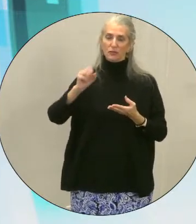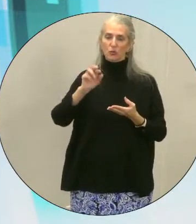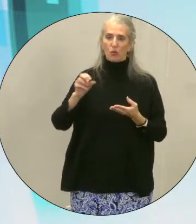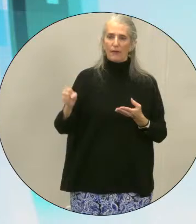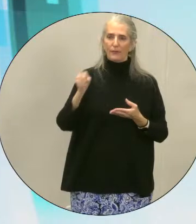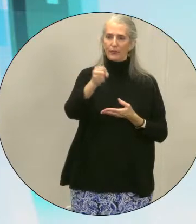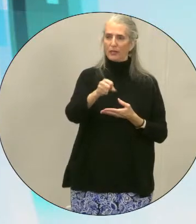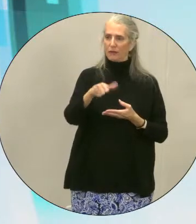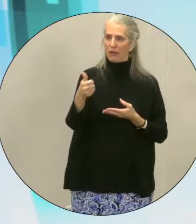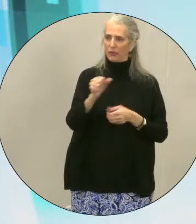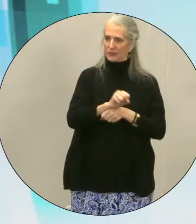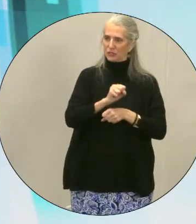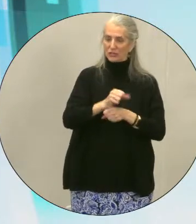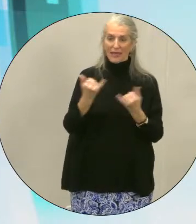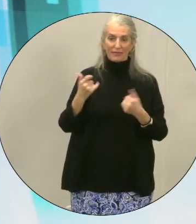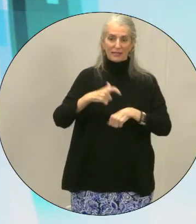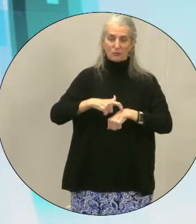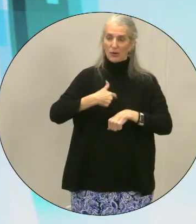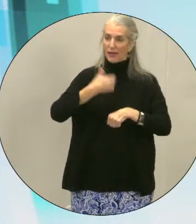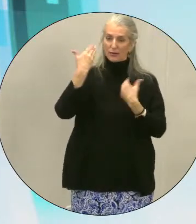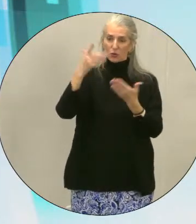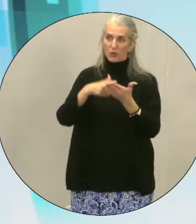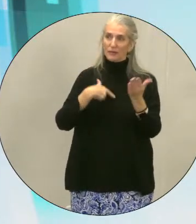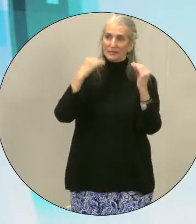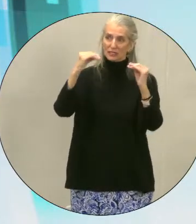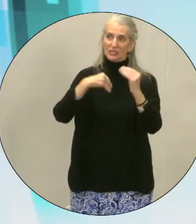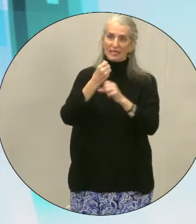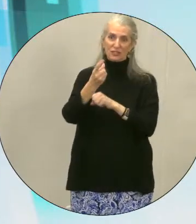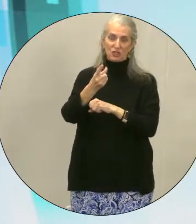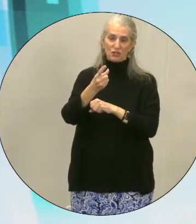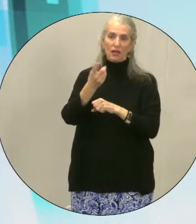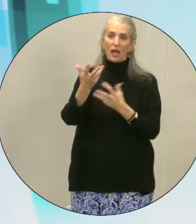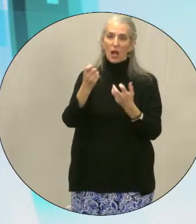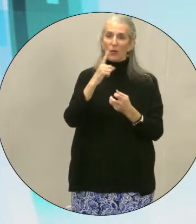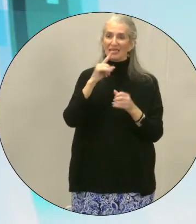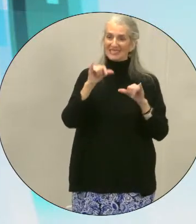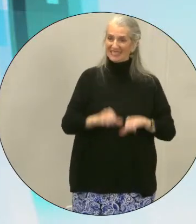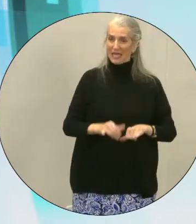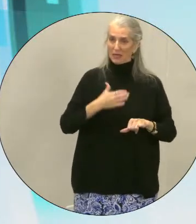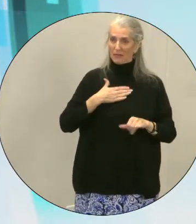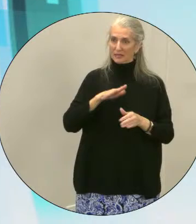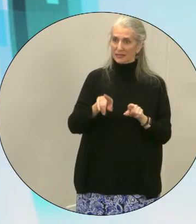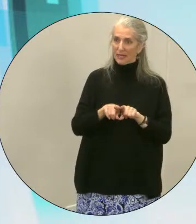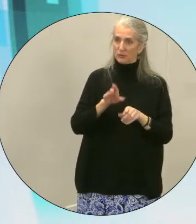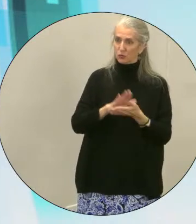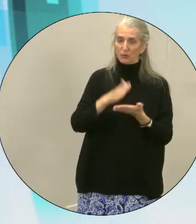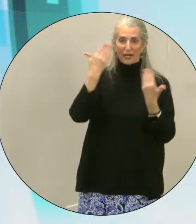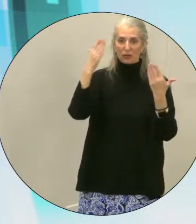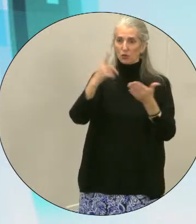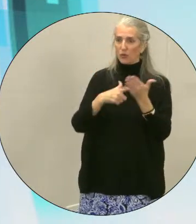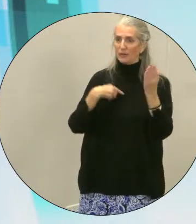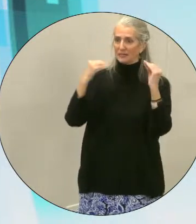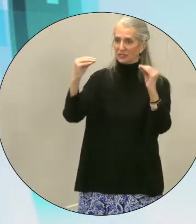this point right now, I don't know what I'm teaching next year. I want to be at my same school, but I don't know what I'm teaching.